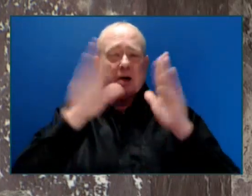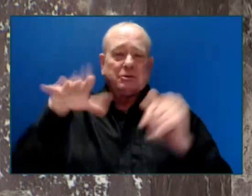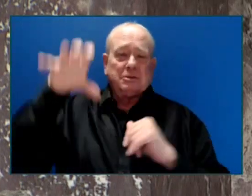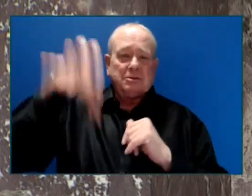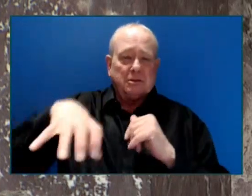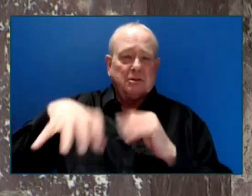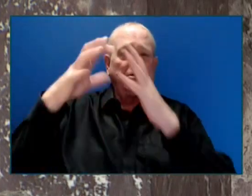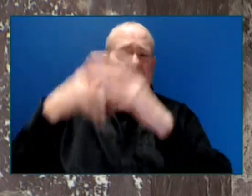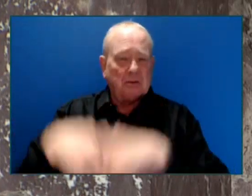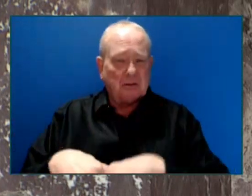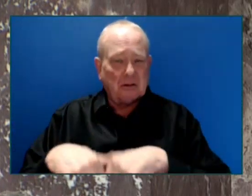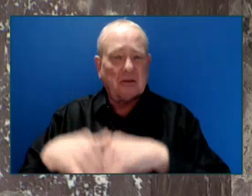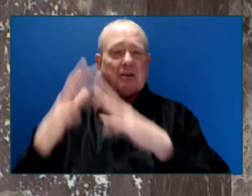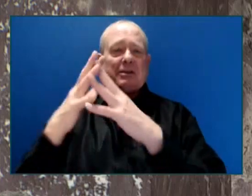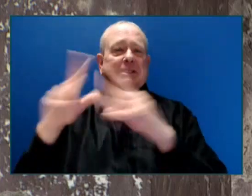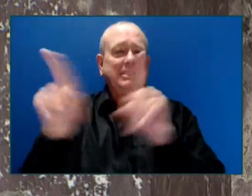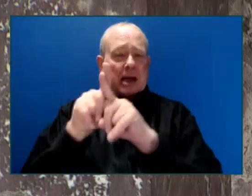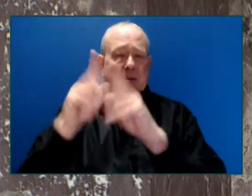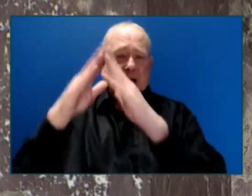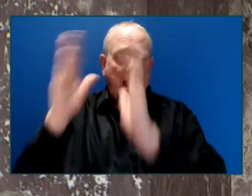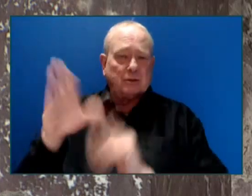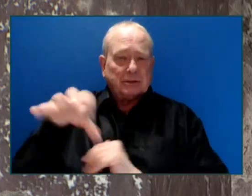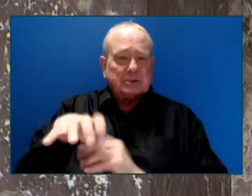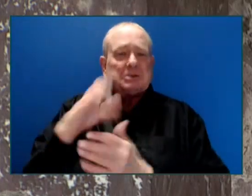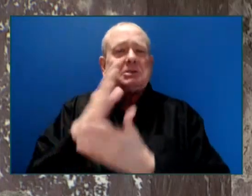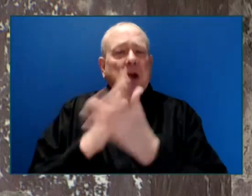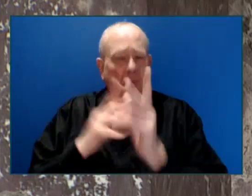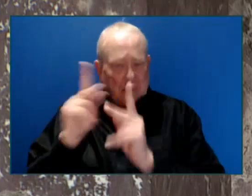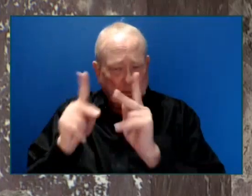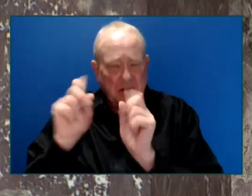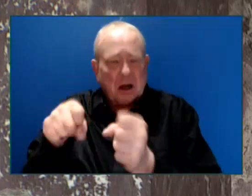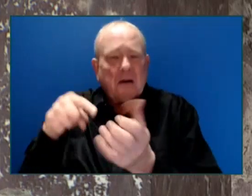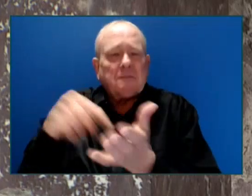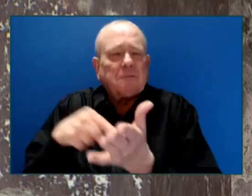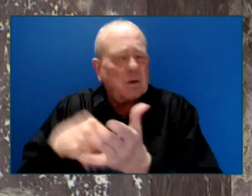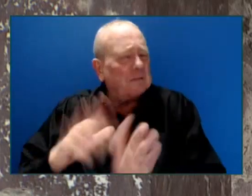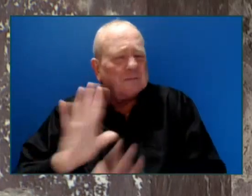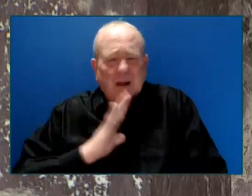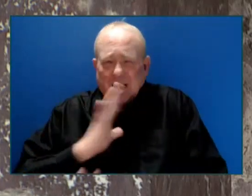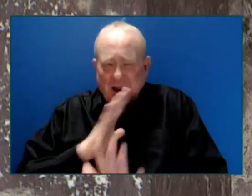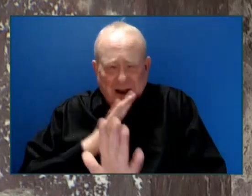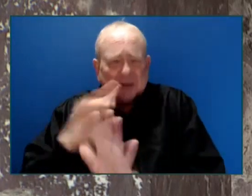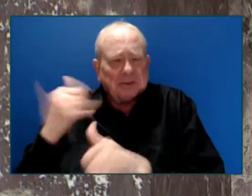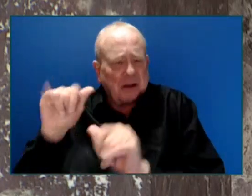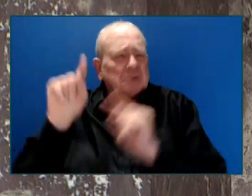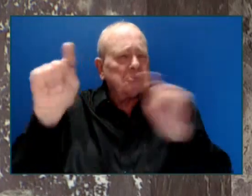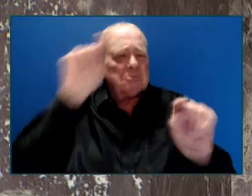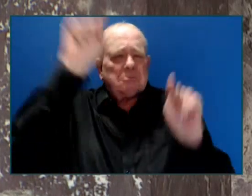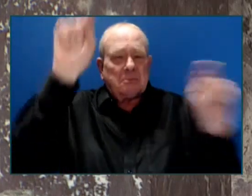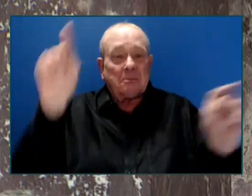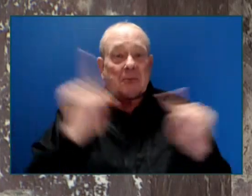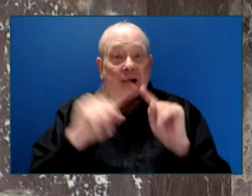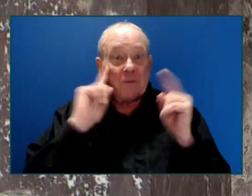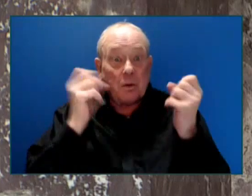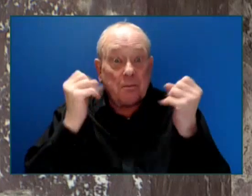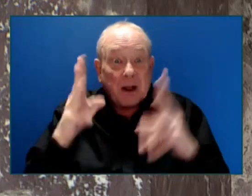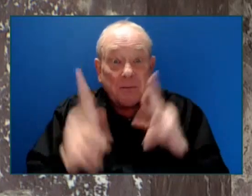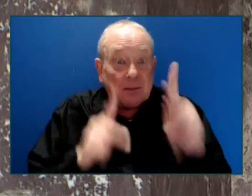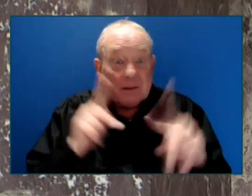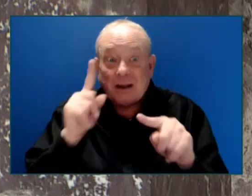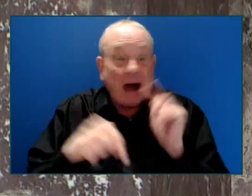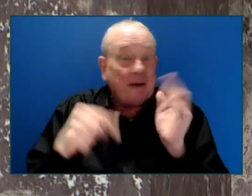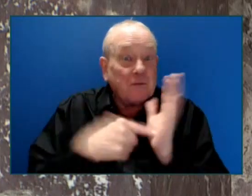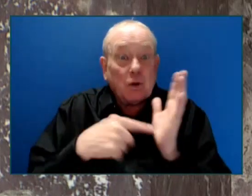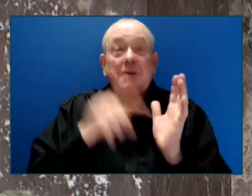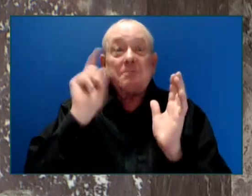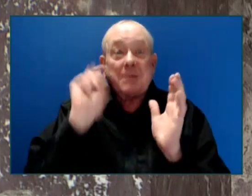it, and as I said, the market will deliver for them, Honourable Speaker. But for too many, we need more options. That's what this plan is about, Honourable Speaker. And you know,